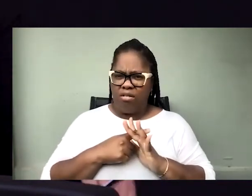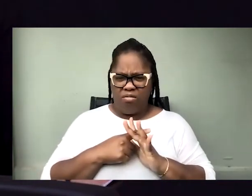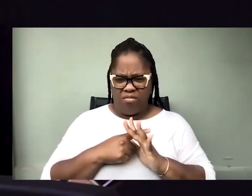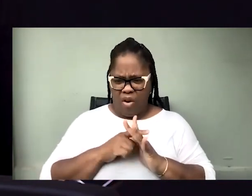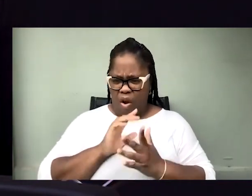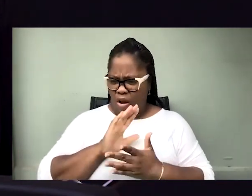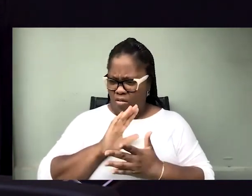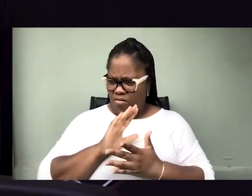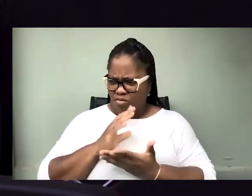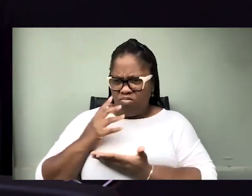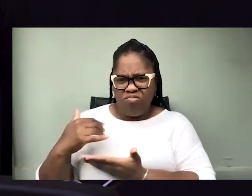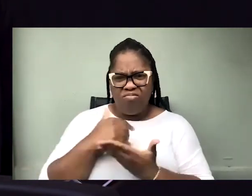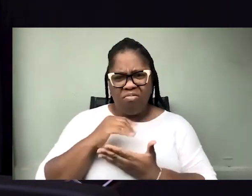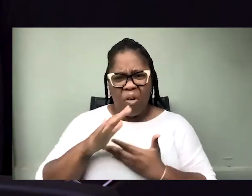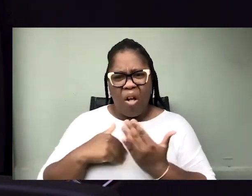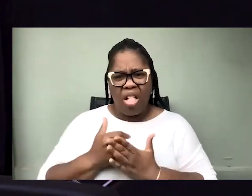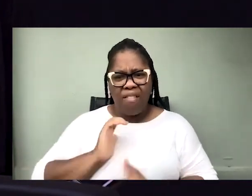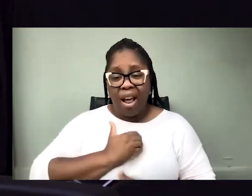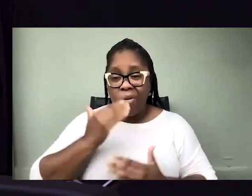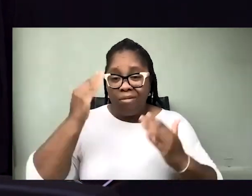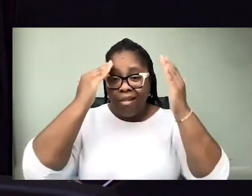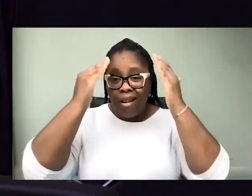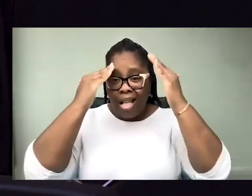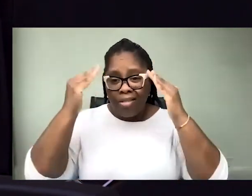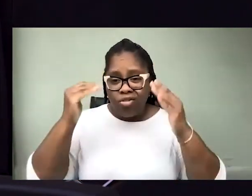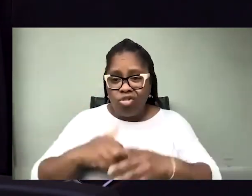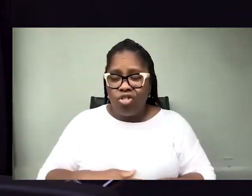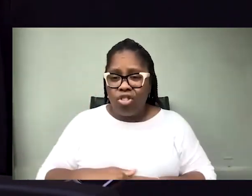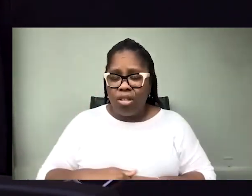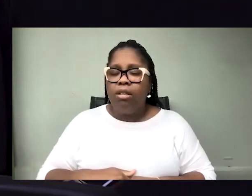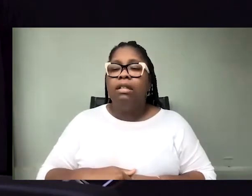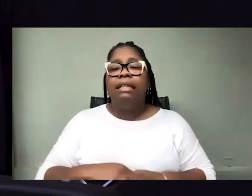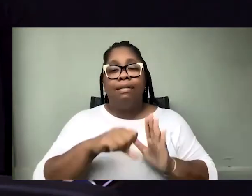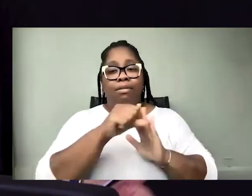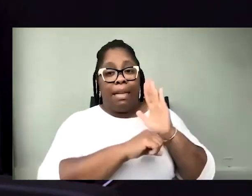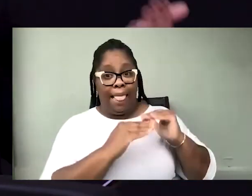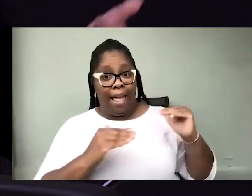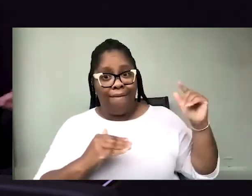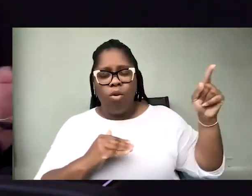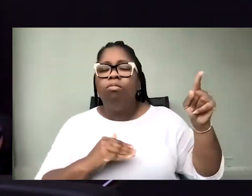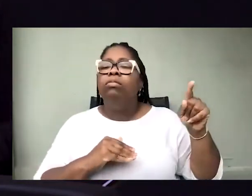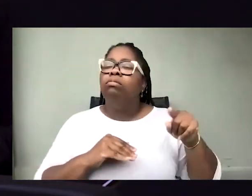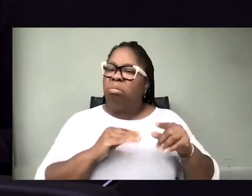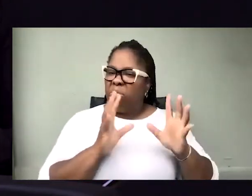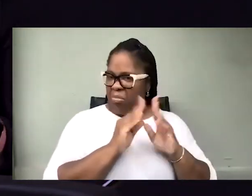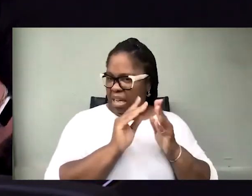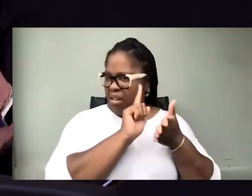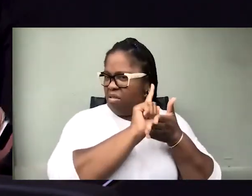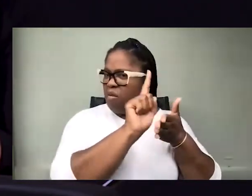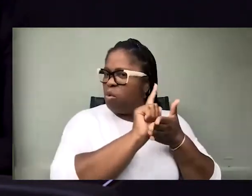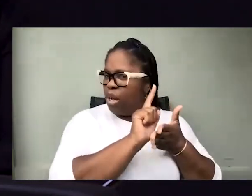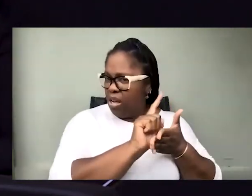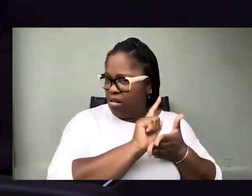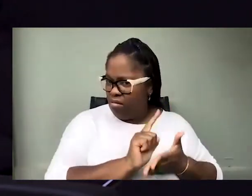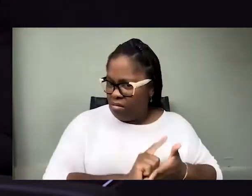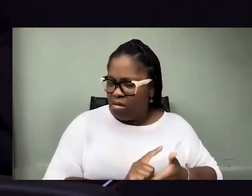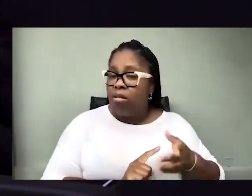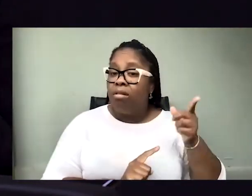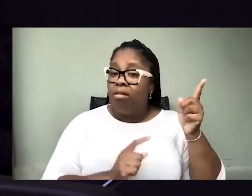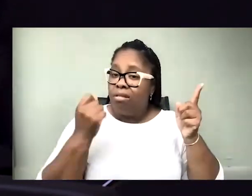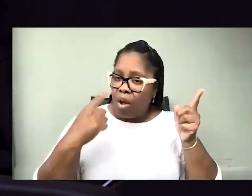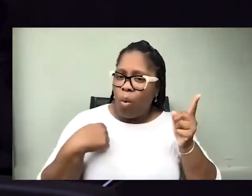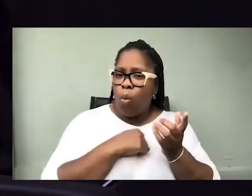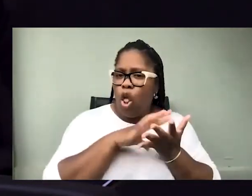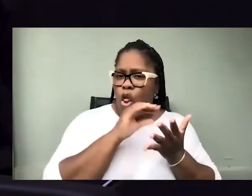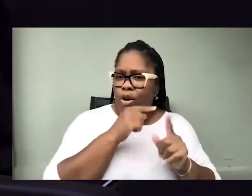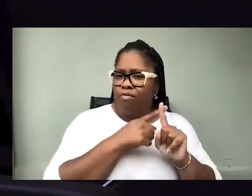knowledge. When we have weekly meetings at the state level, and as we have these weekly meetings, we're learning from, you